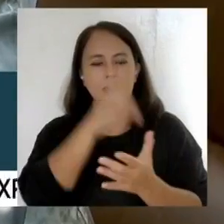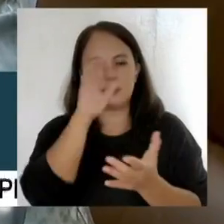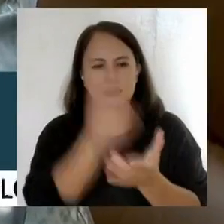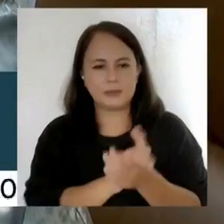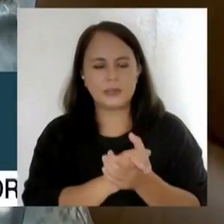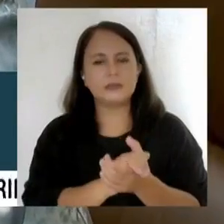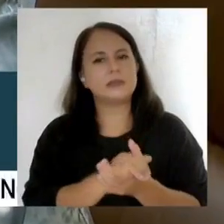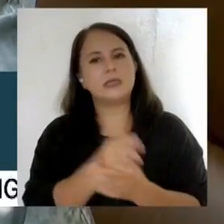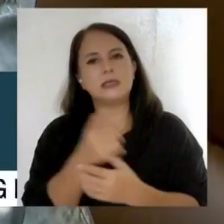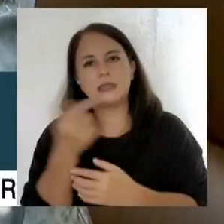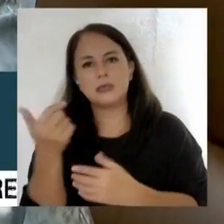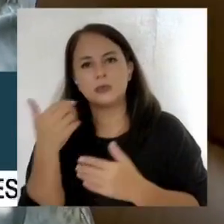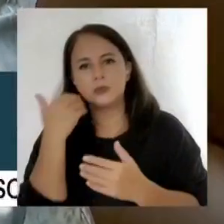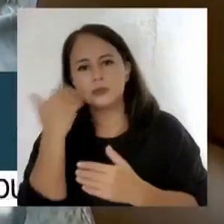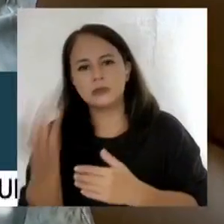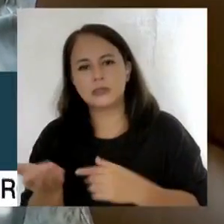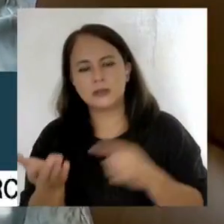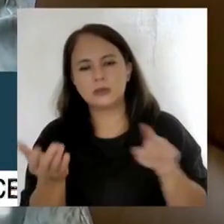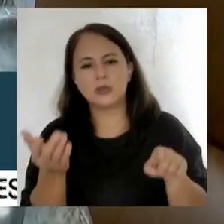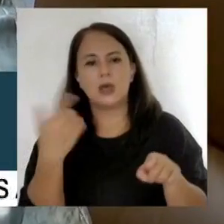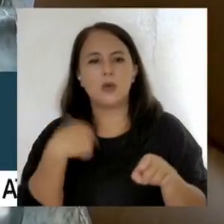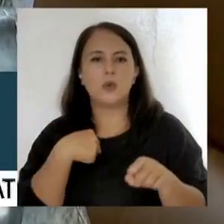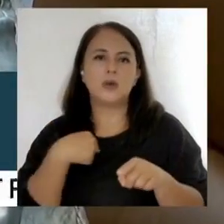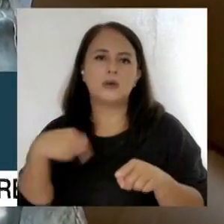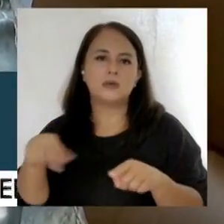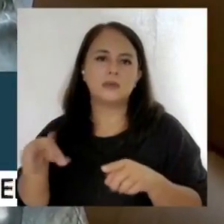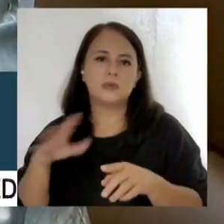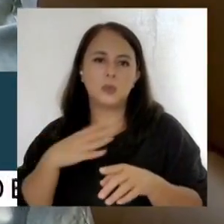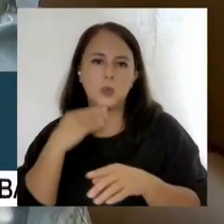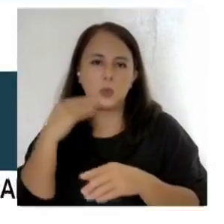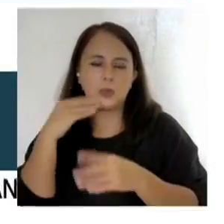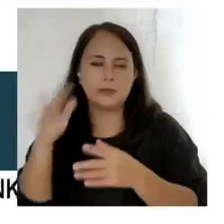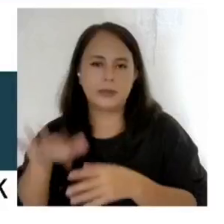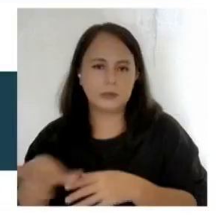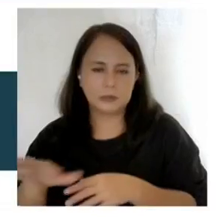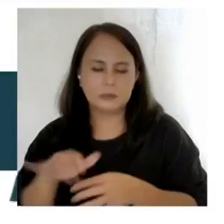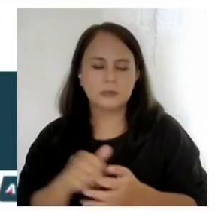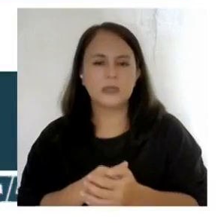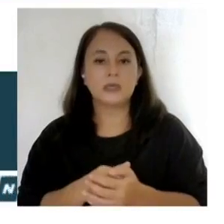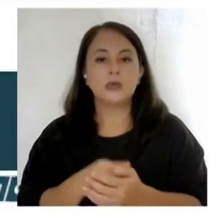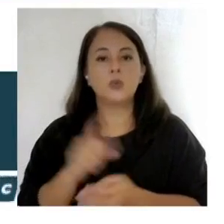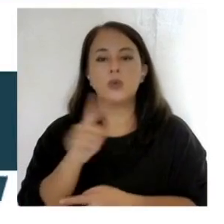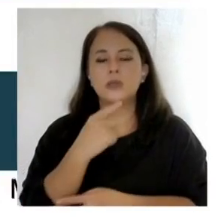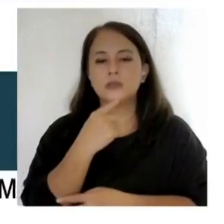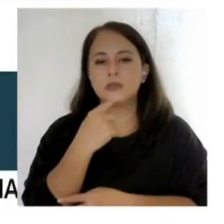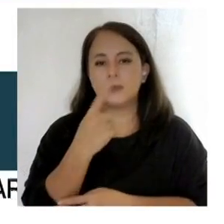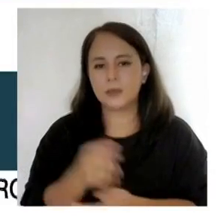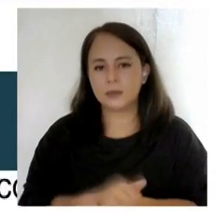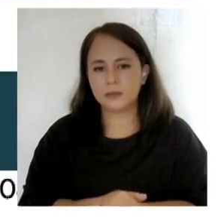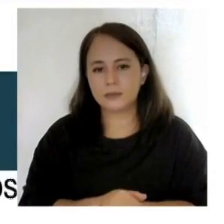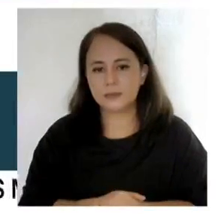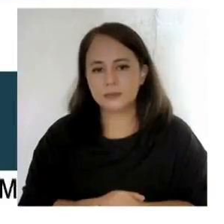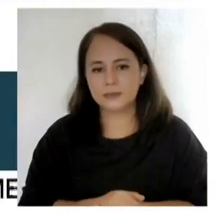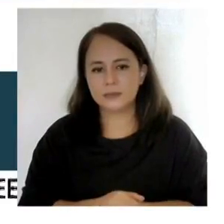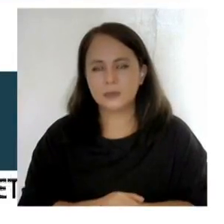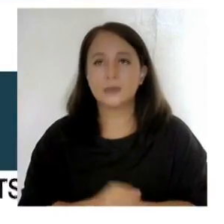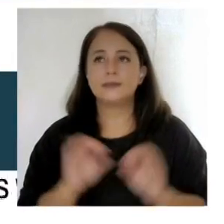those who died at our compound. Mm-hmm. At meron ho ba silang sinabi during that conference? Wala.